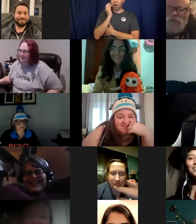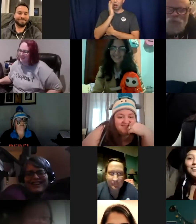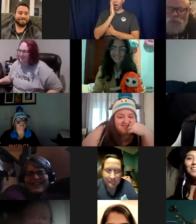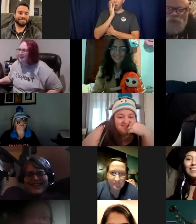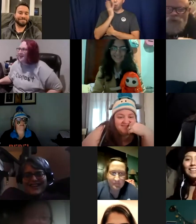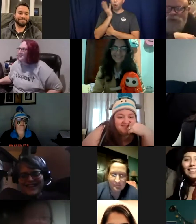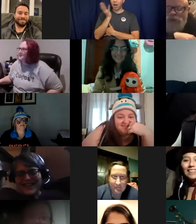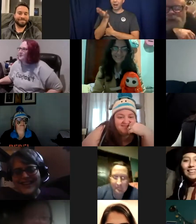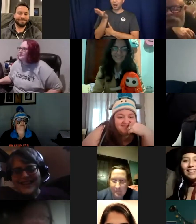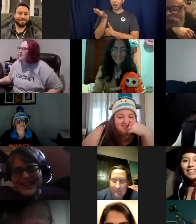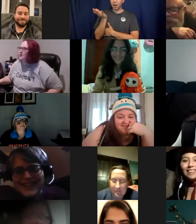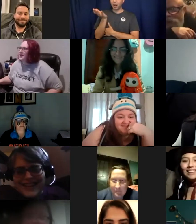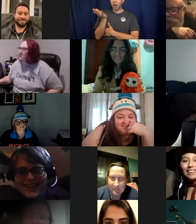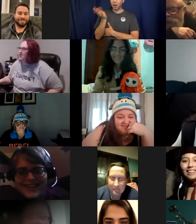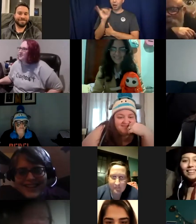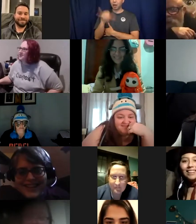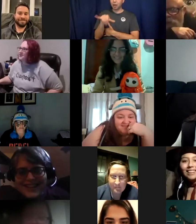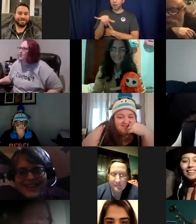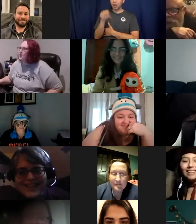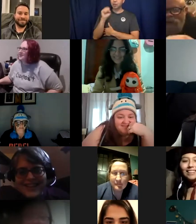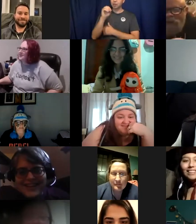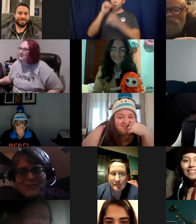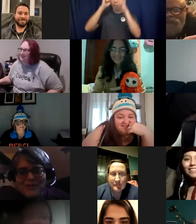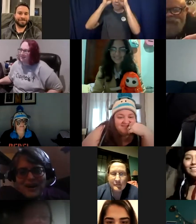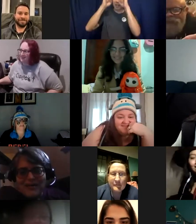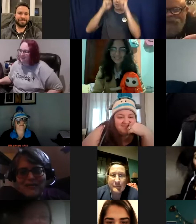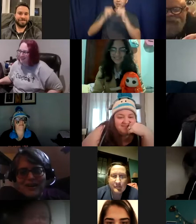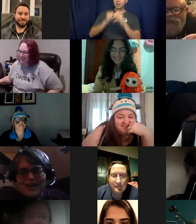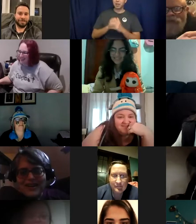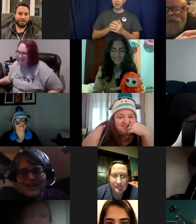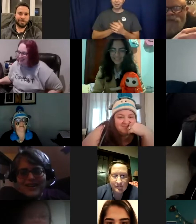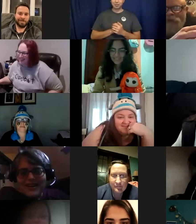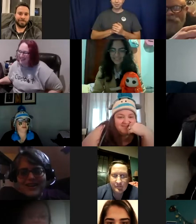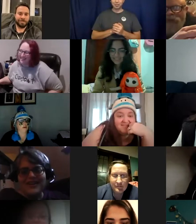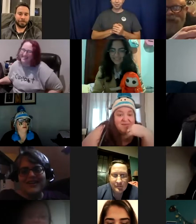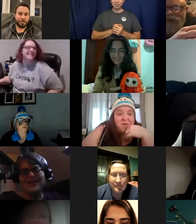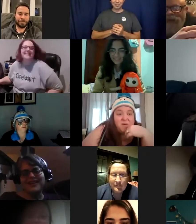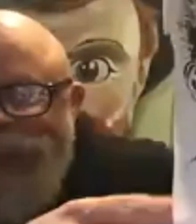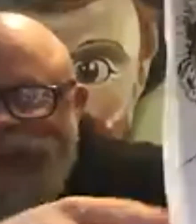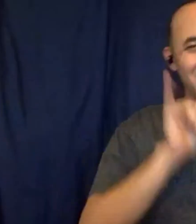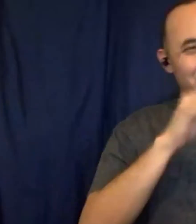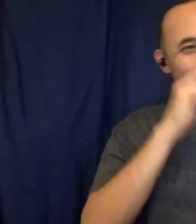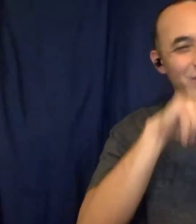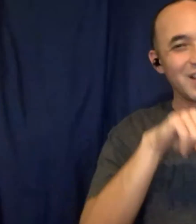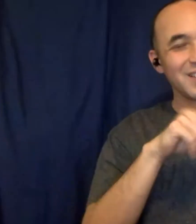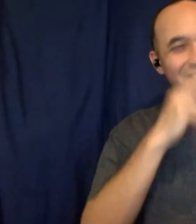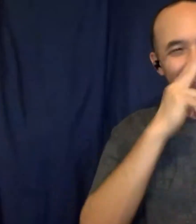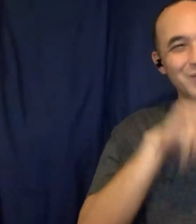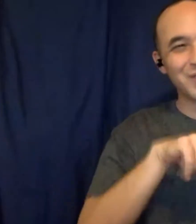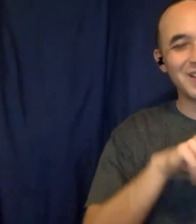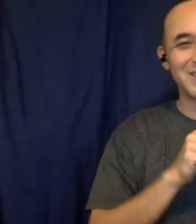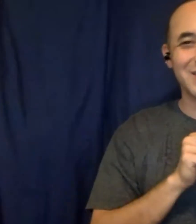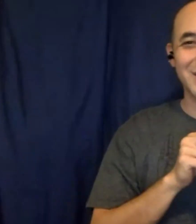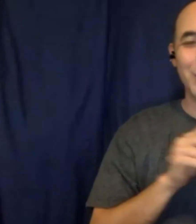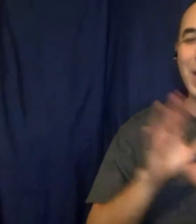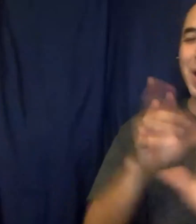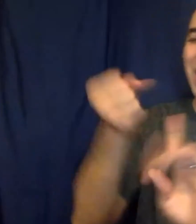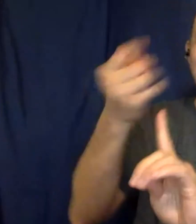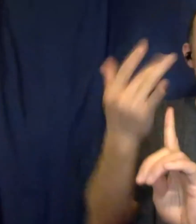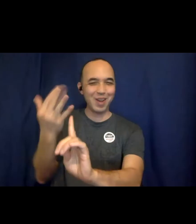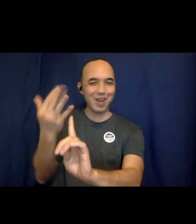I don't know what happened, but I didn't take a picture, but I dressed as RBG for Halloween. So, what? Yeah, I mean,